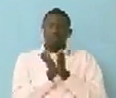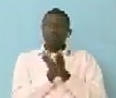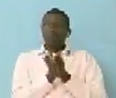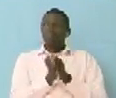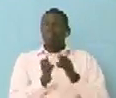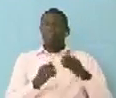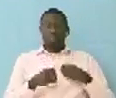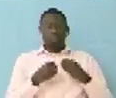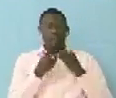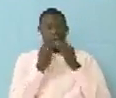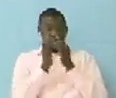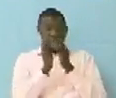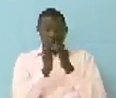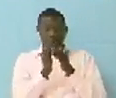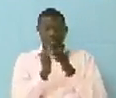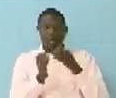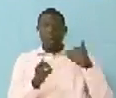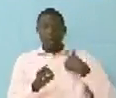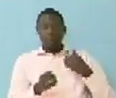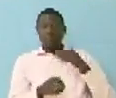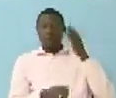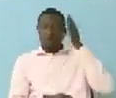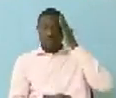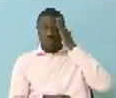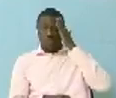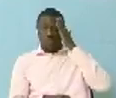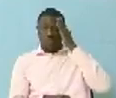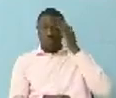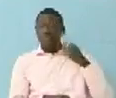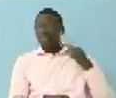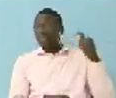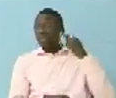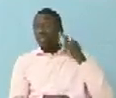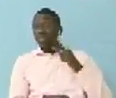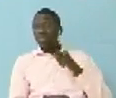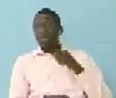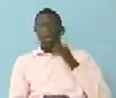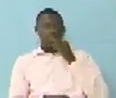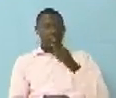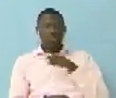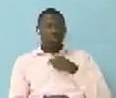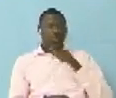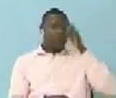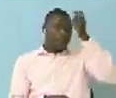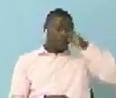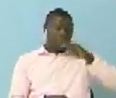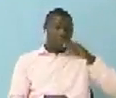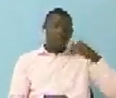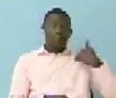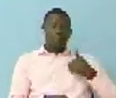I mentioned those I knew. I had him mention some police officers who were there.